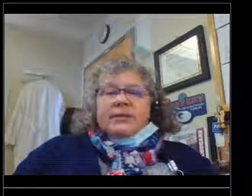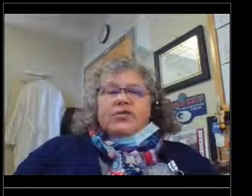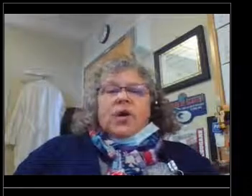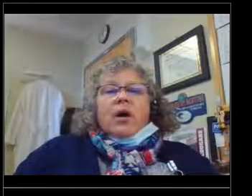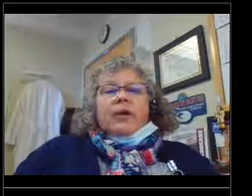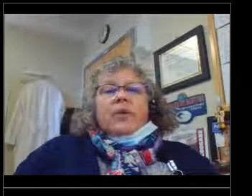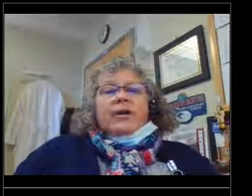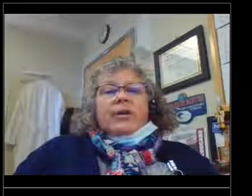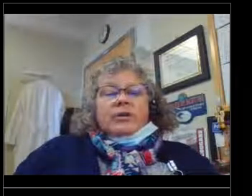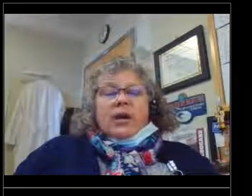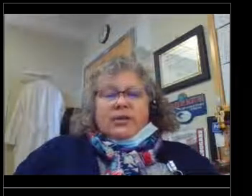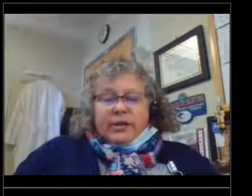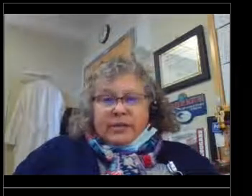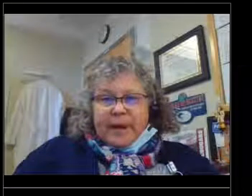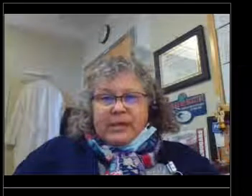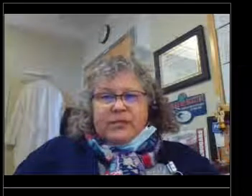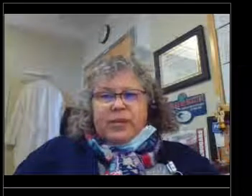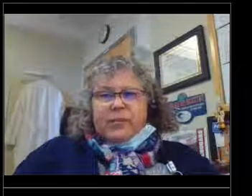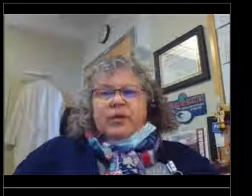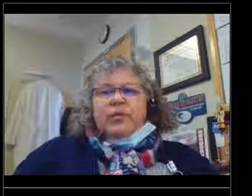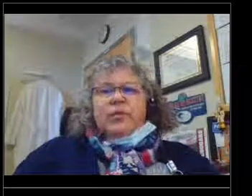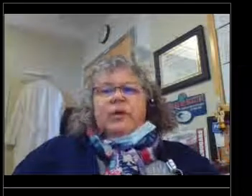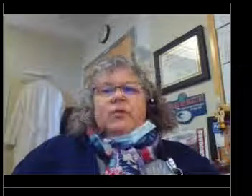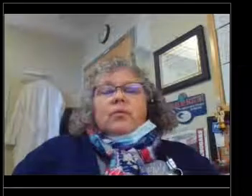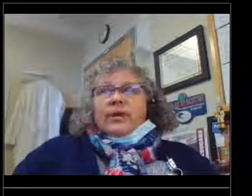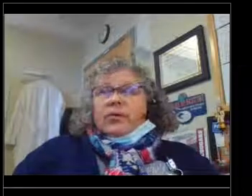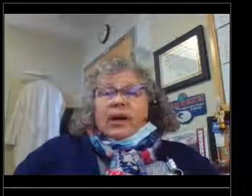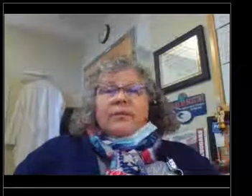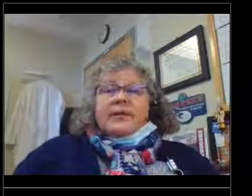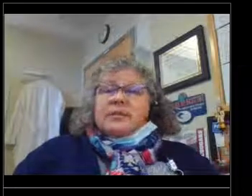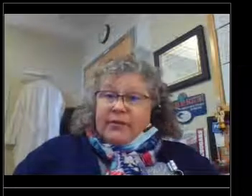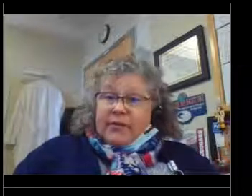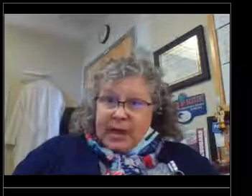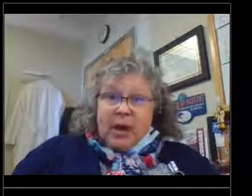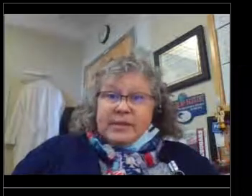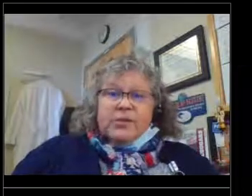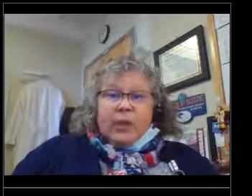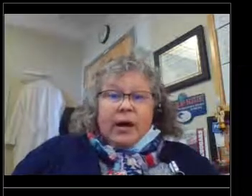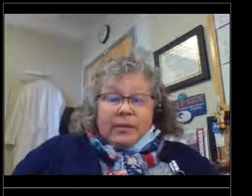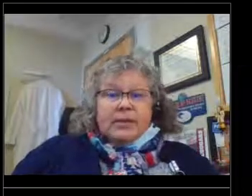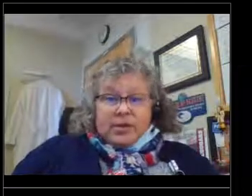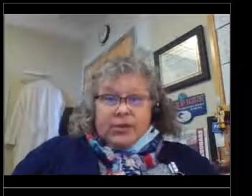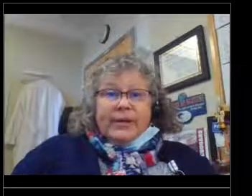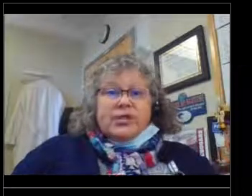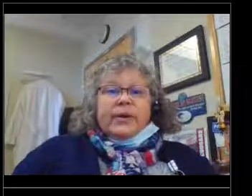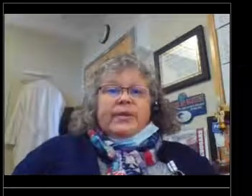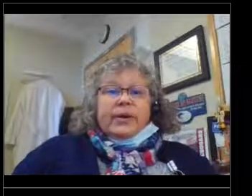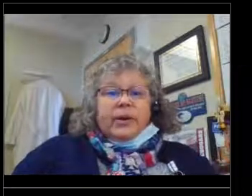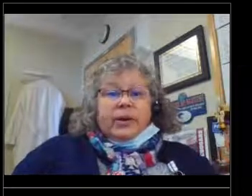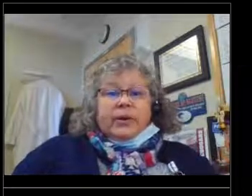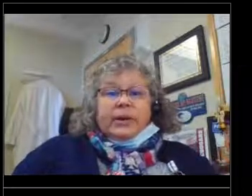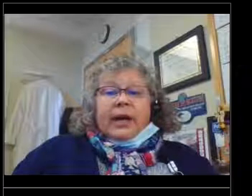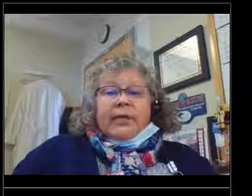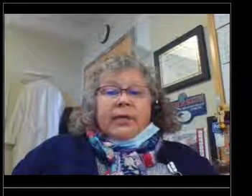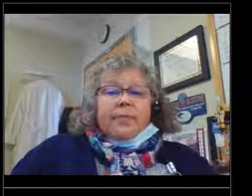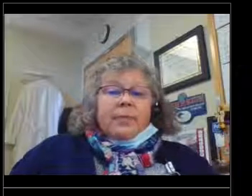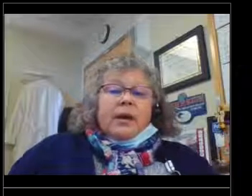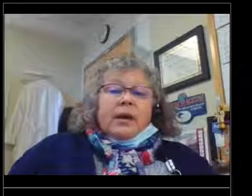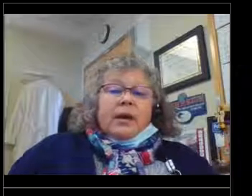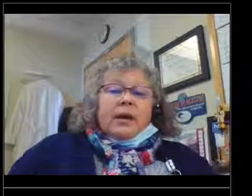of the lines drawn, what your doctor expects from you, what you kind of expect from them as well. It's a two-way street that you need to